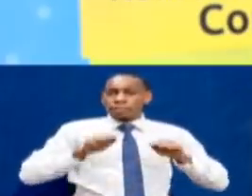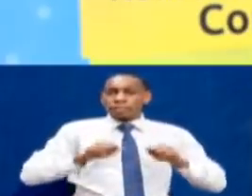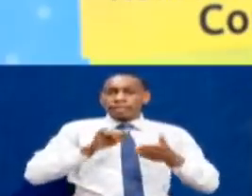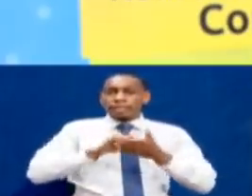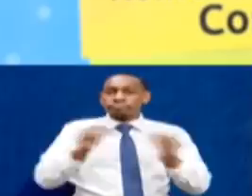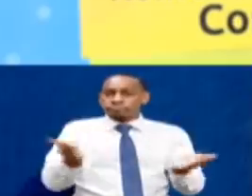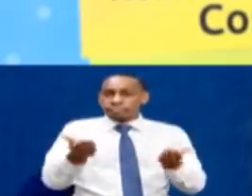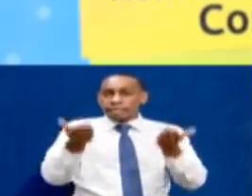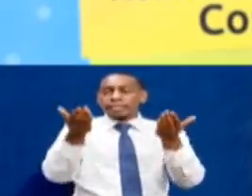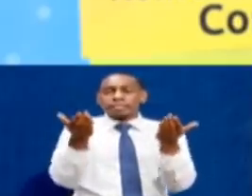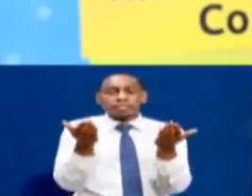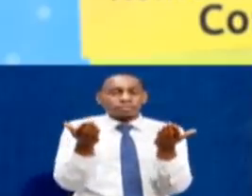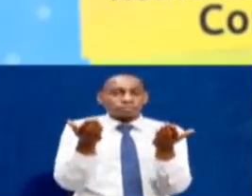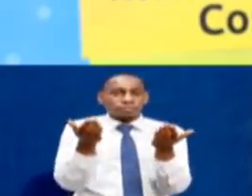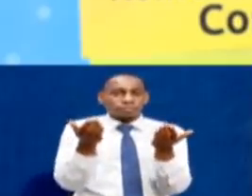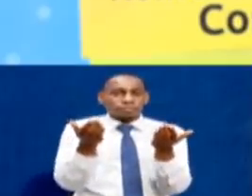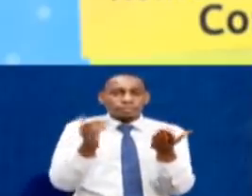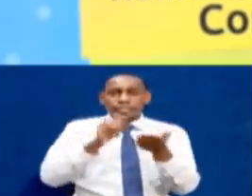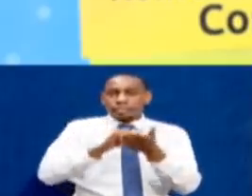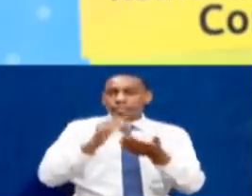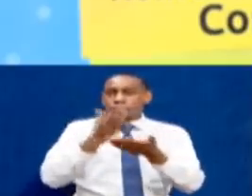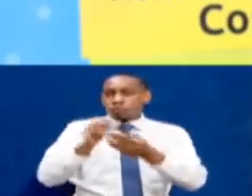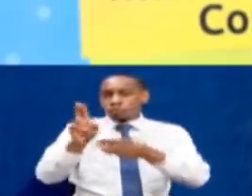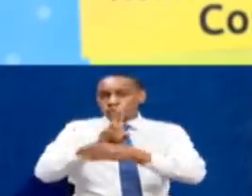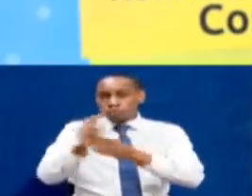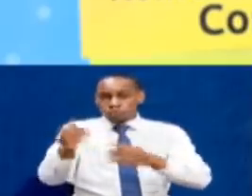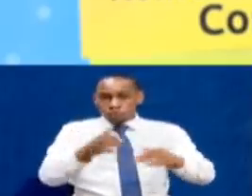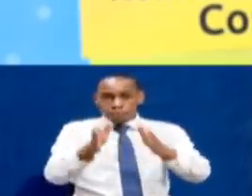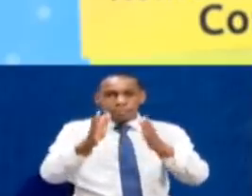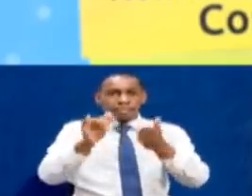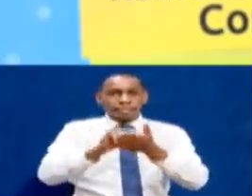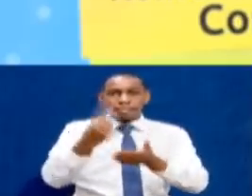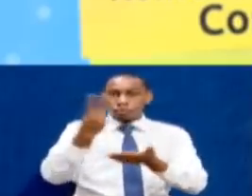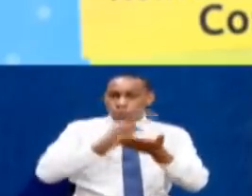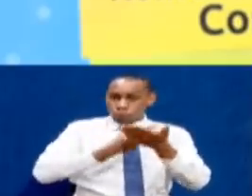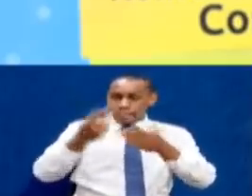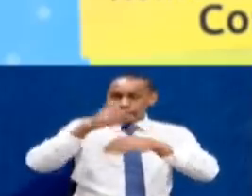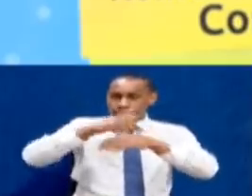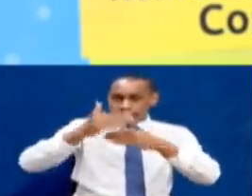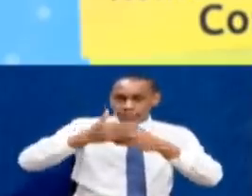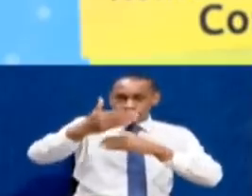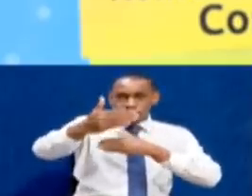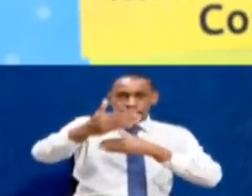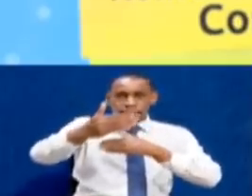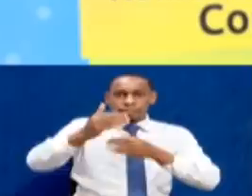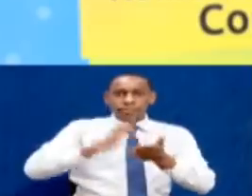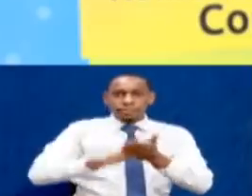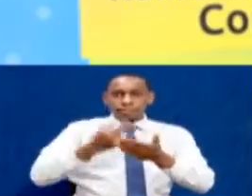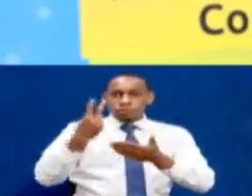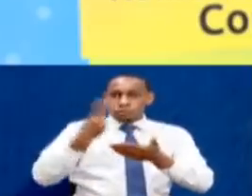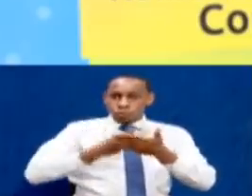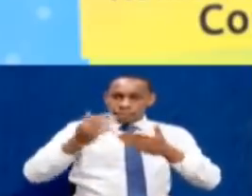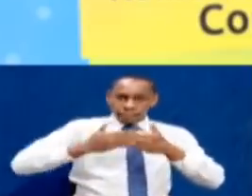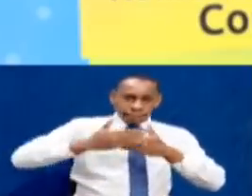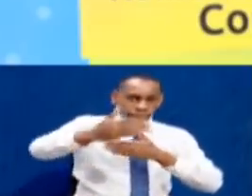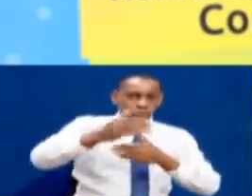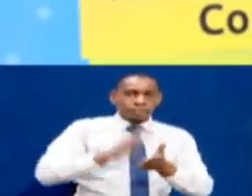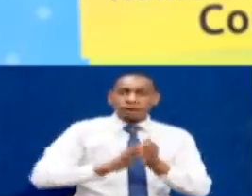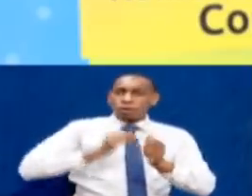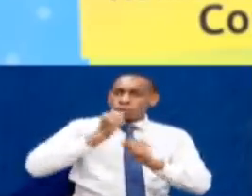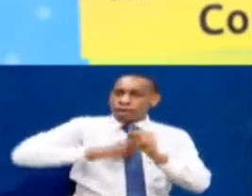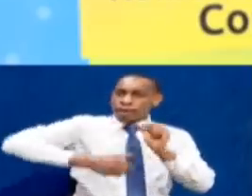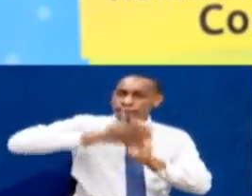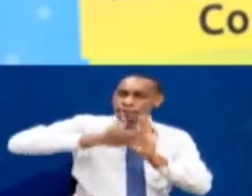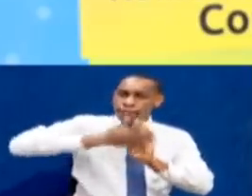We urge them to take advantage of a two-week period. Within the next 2 weeks, we